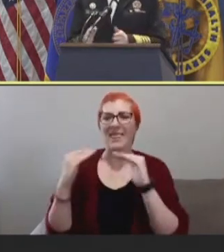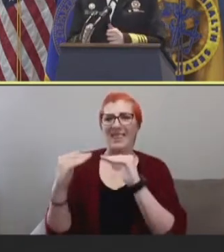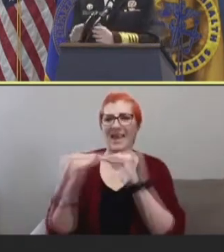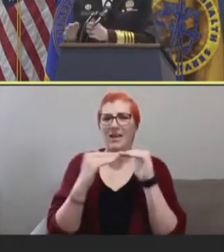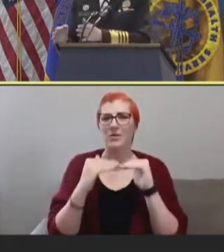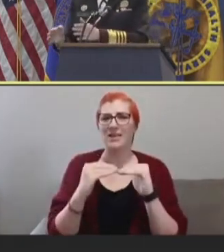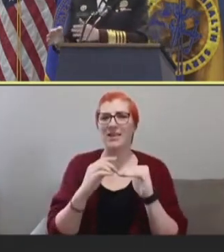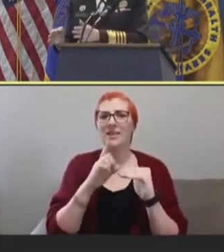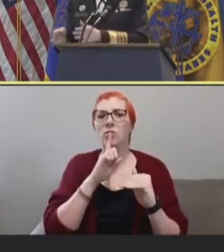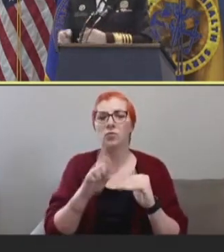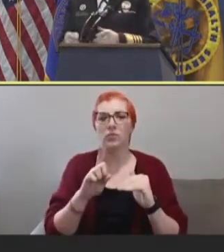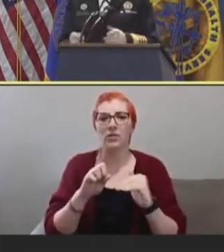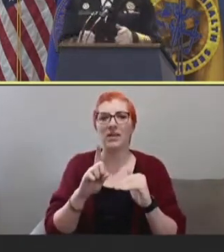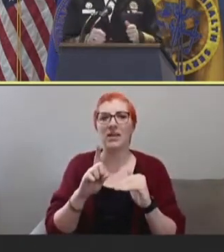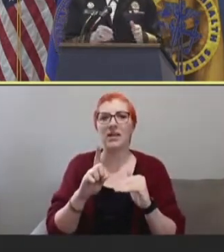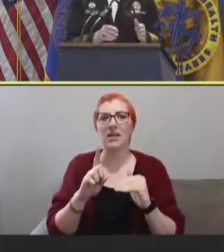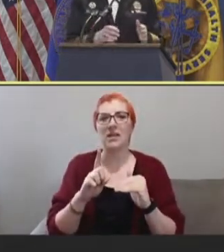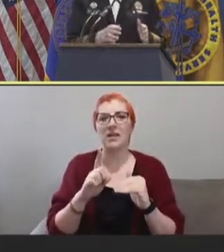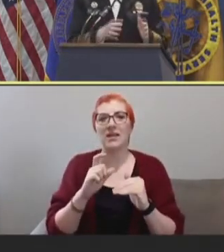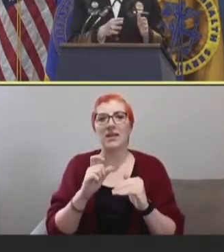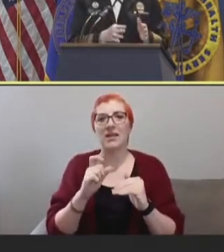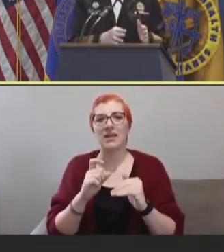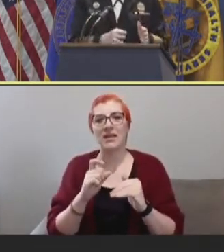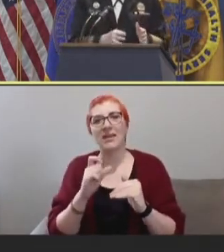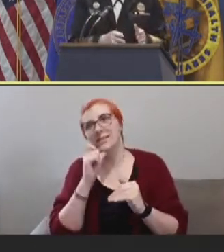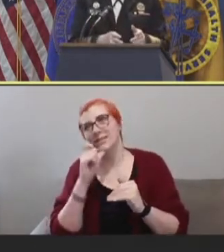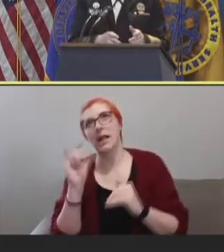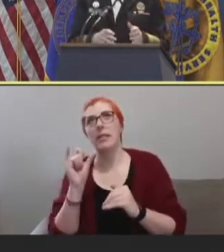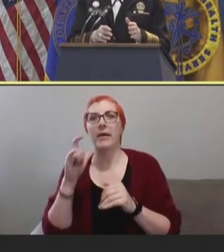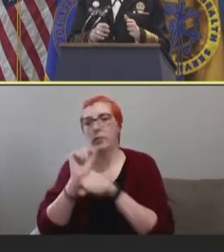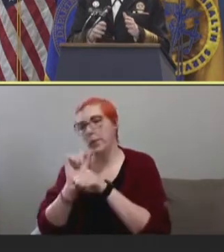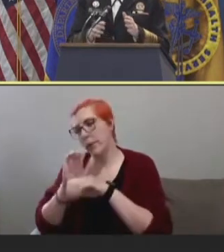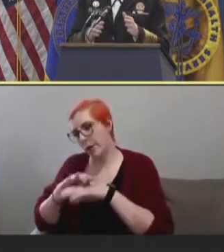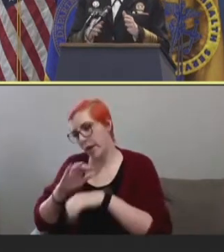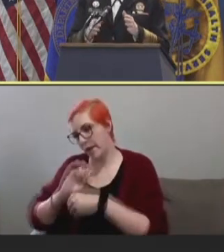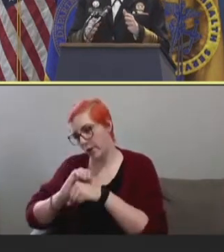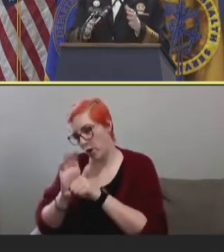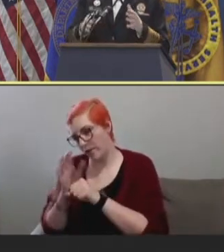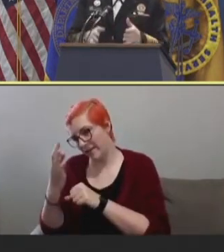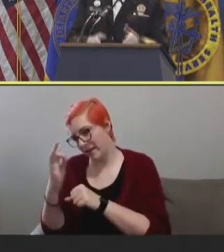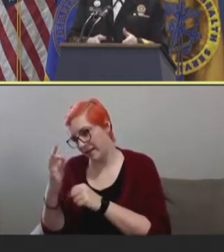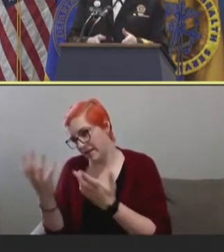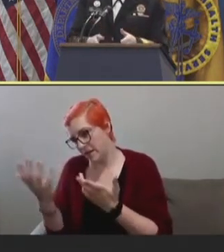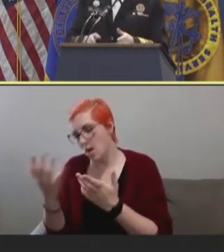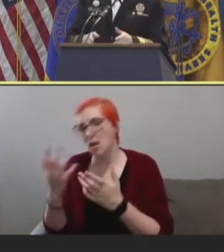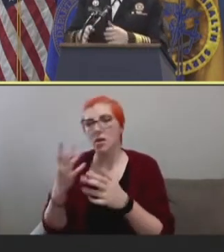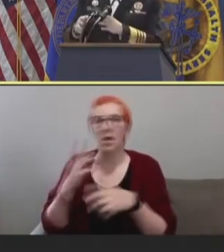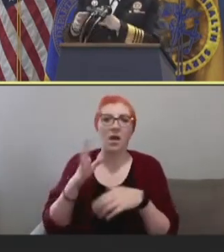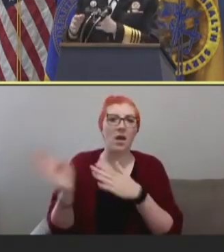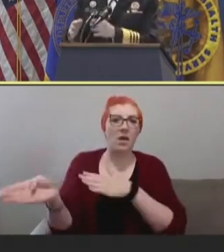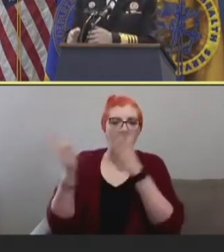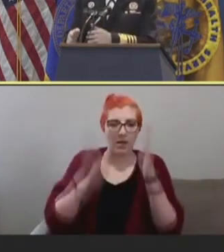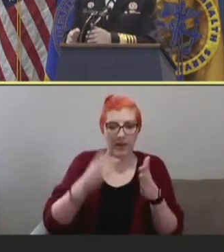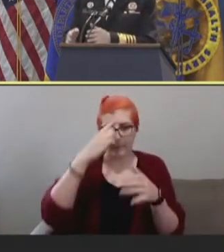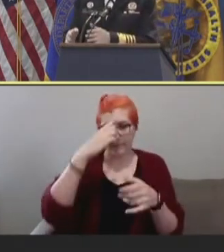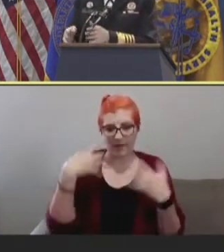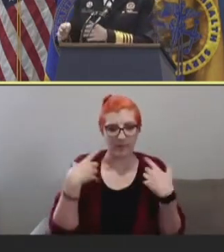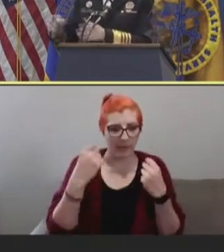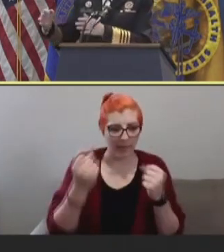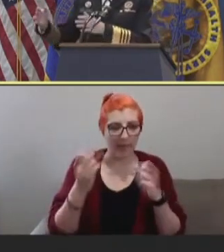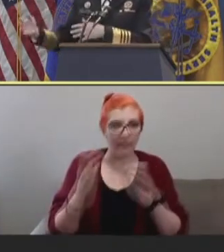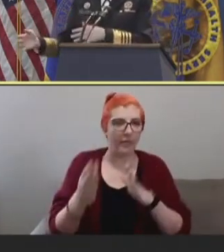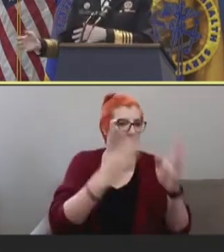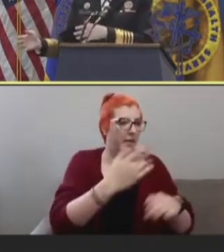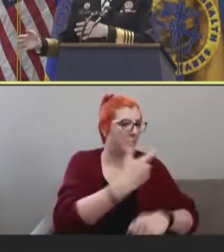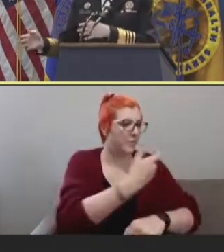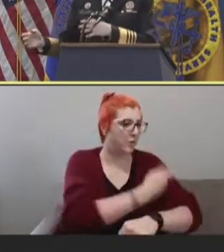one more thing to work on. So it's not like we work on COVID-19, we work on mental health, we work on immunizations, and then in our